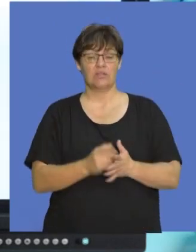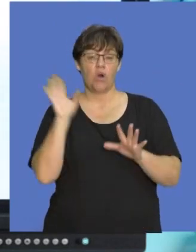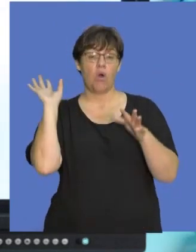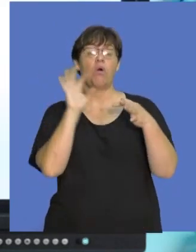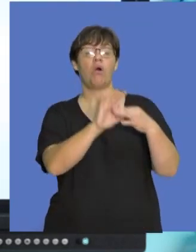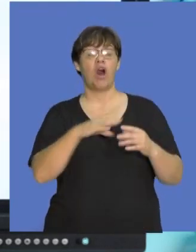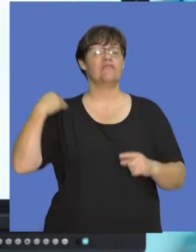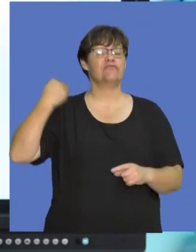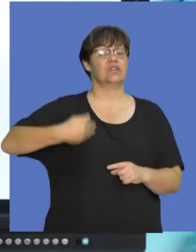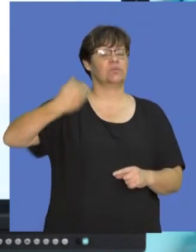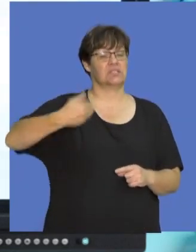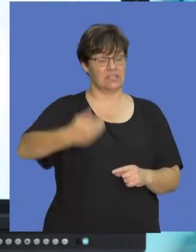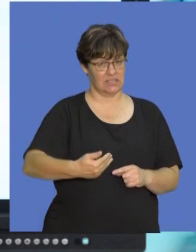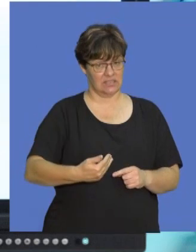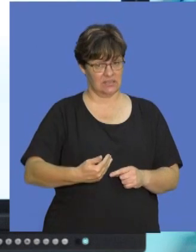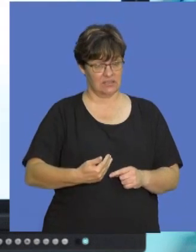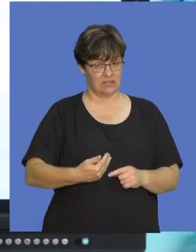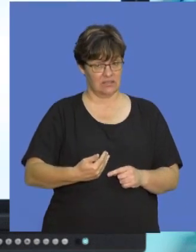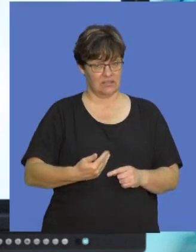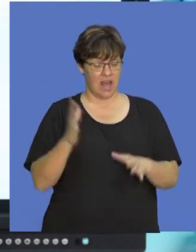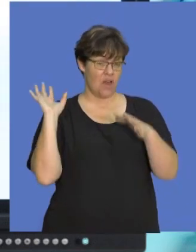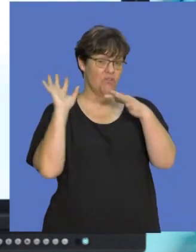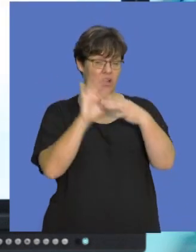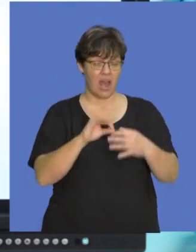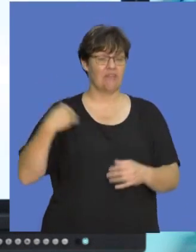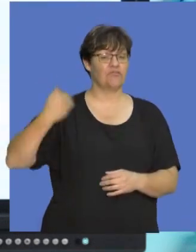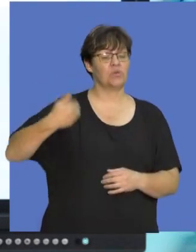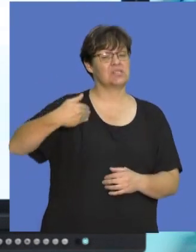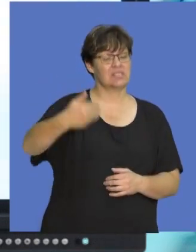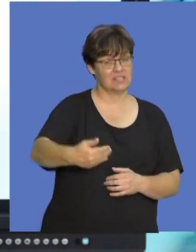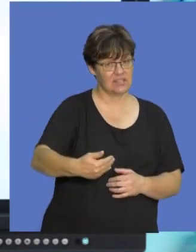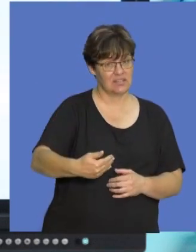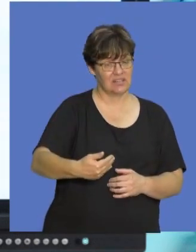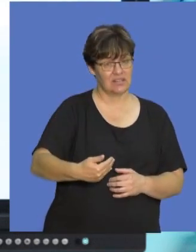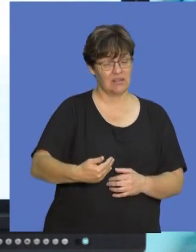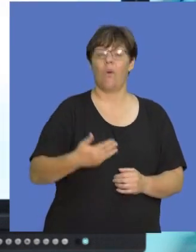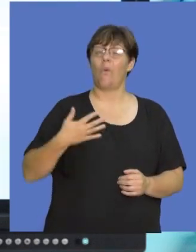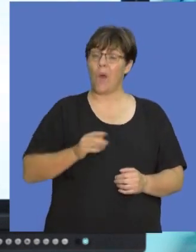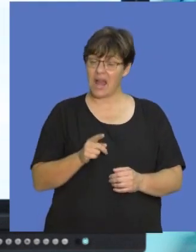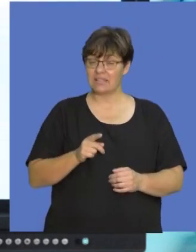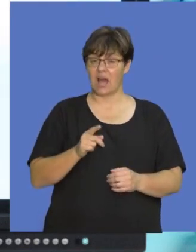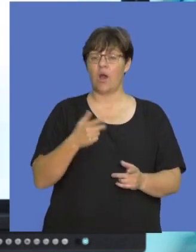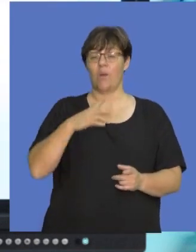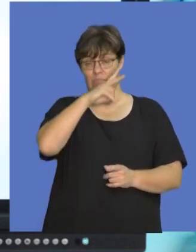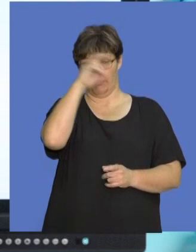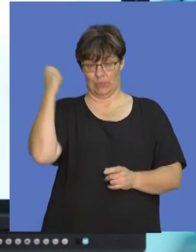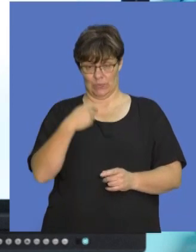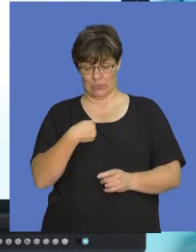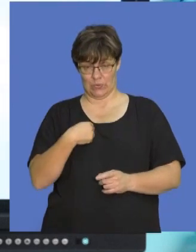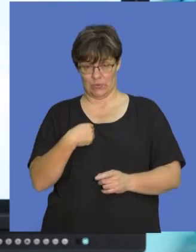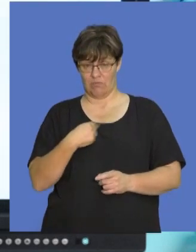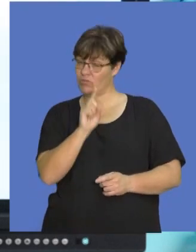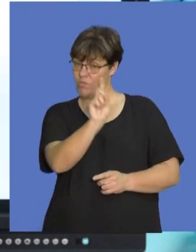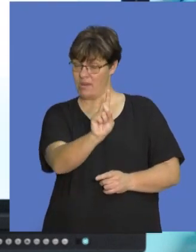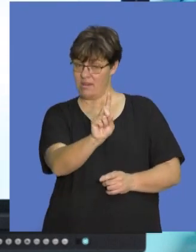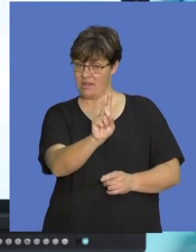So the relative frequency, do you see? The relative frequency was, we wanted the outcome of